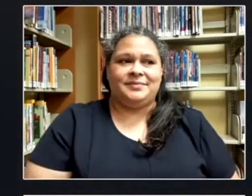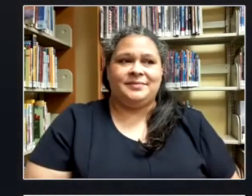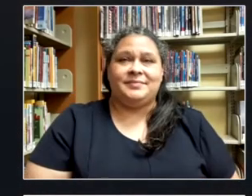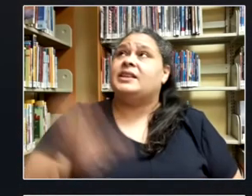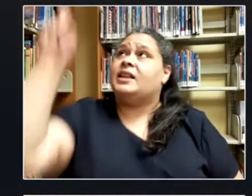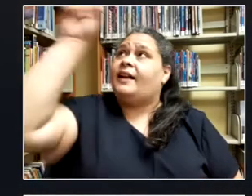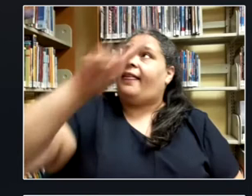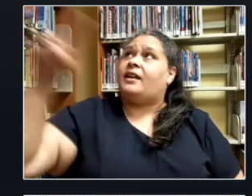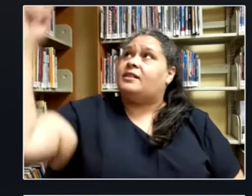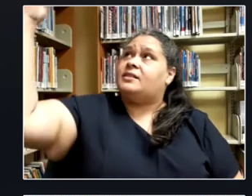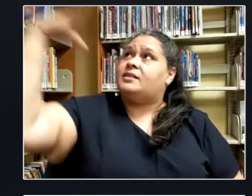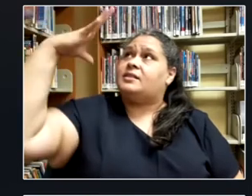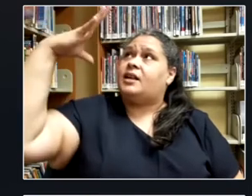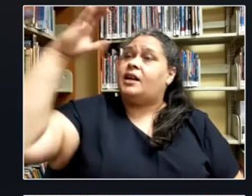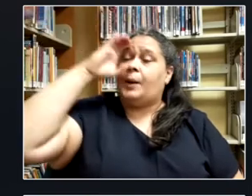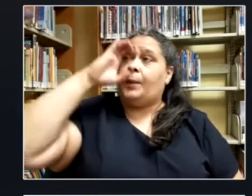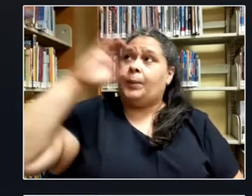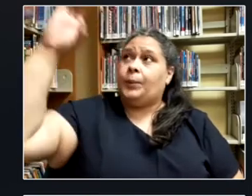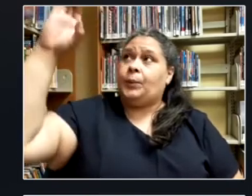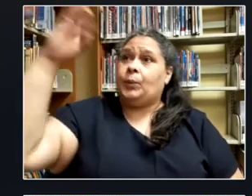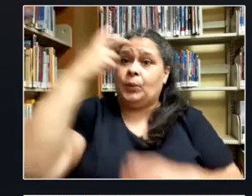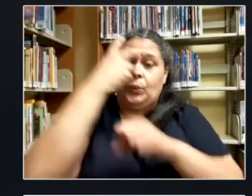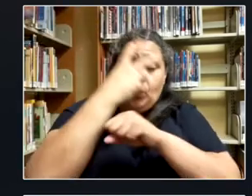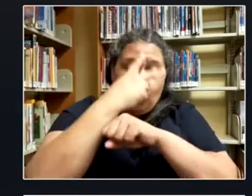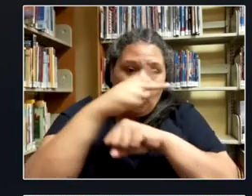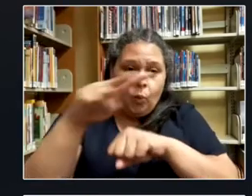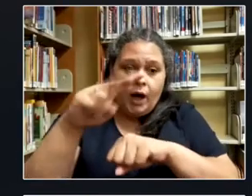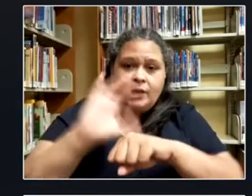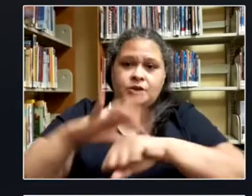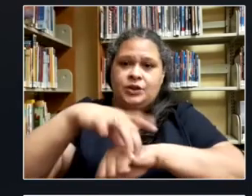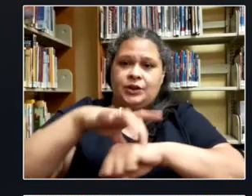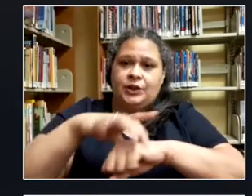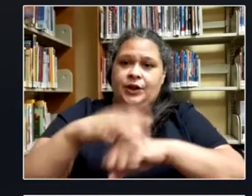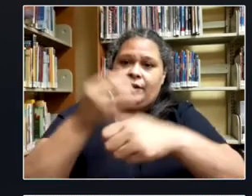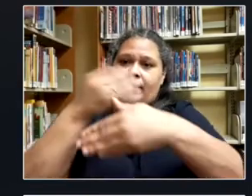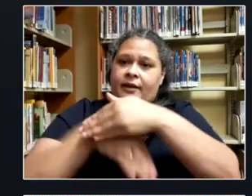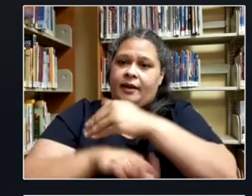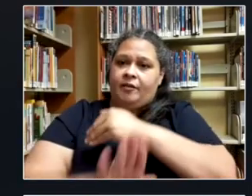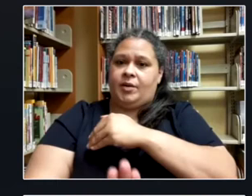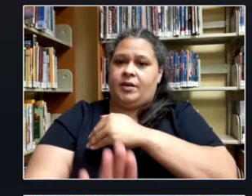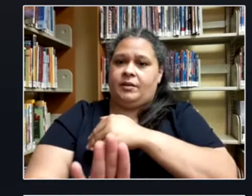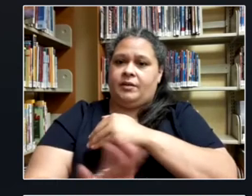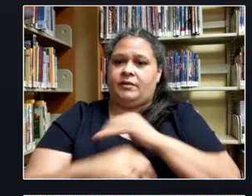As sun, moon kept watch, earth gave birth.